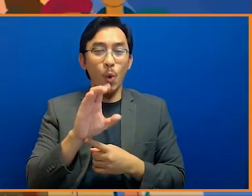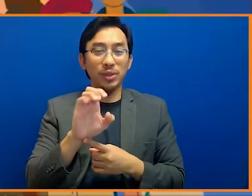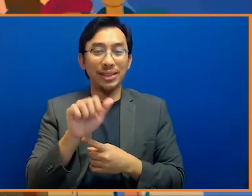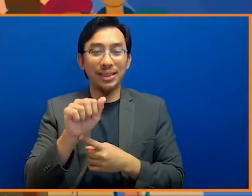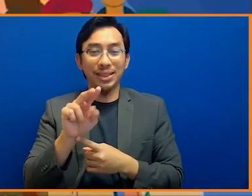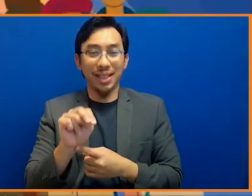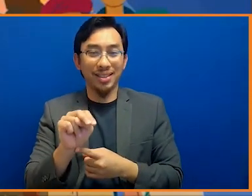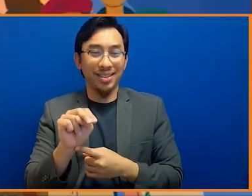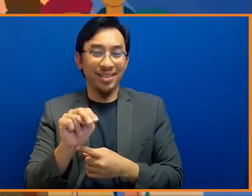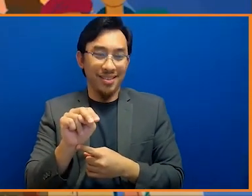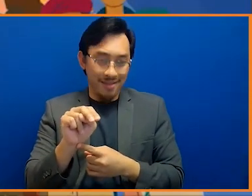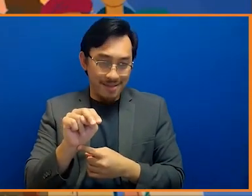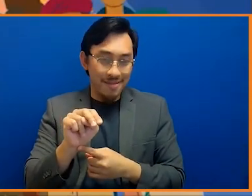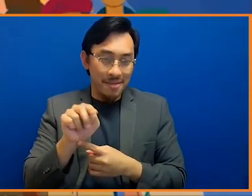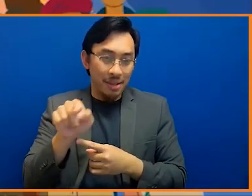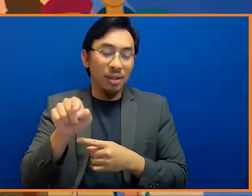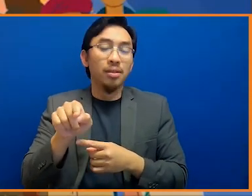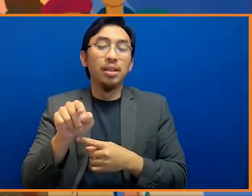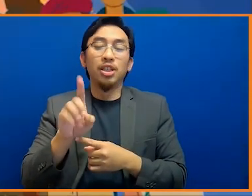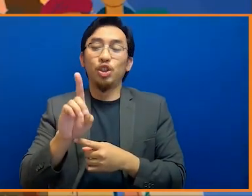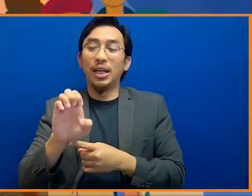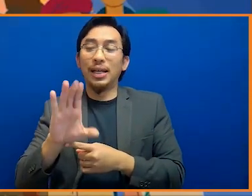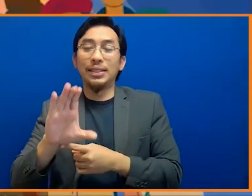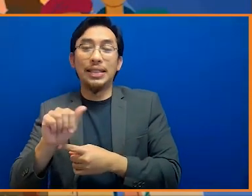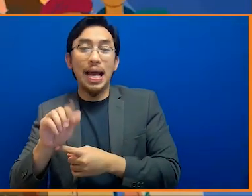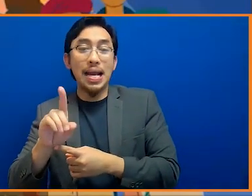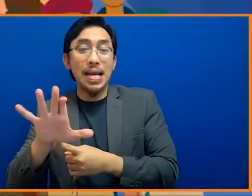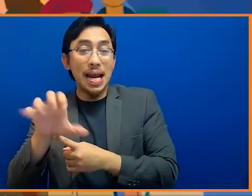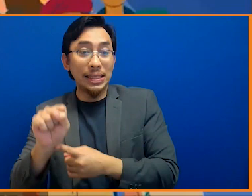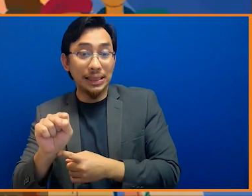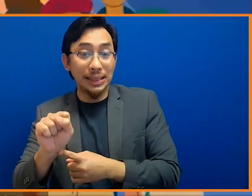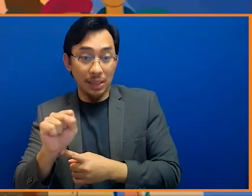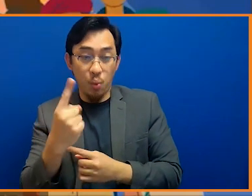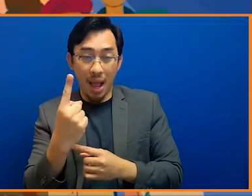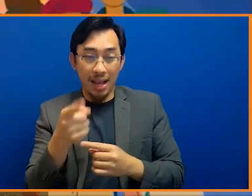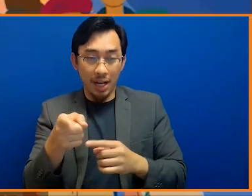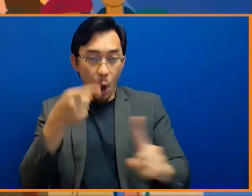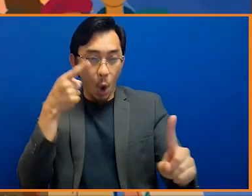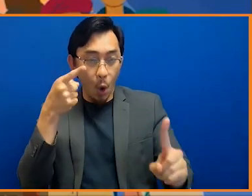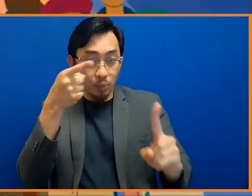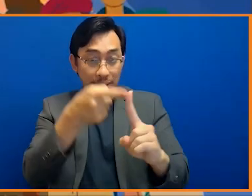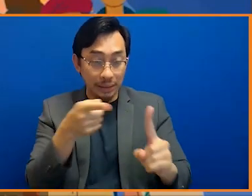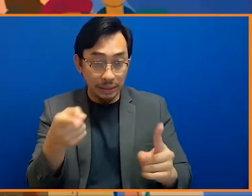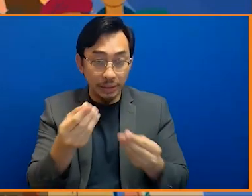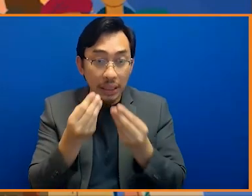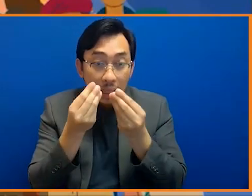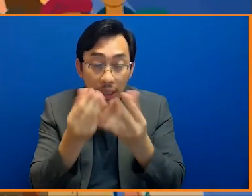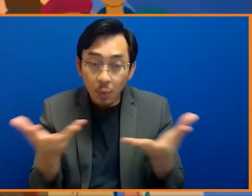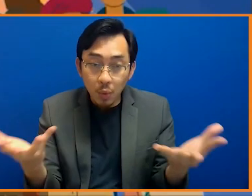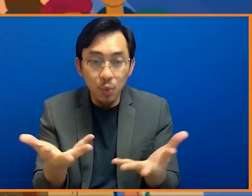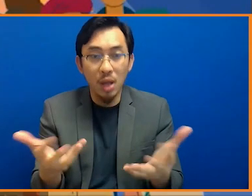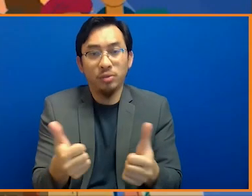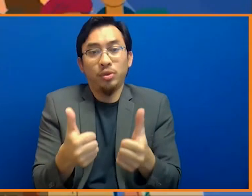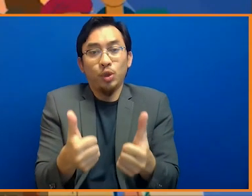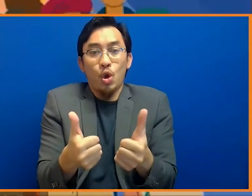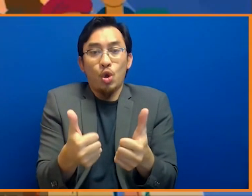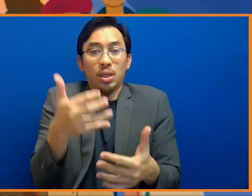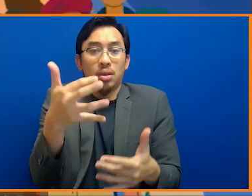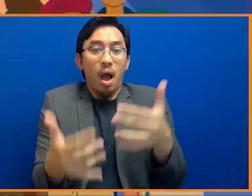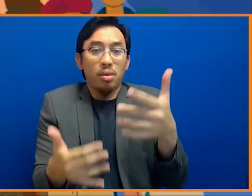Decade. One of the objectives of the Ocean Decade program is to provide a